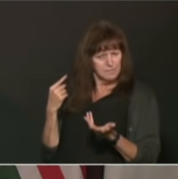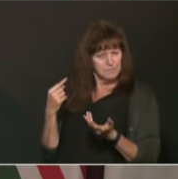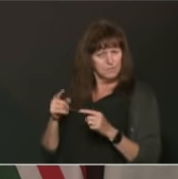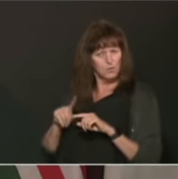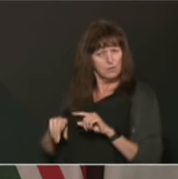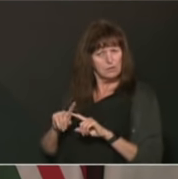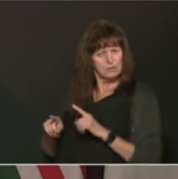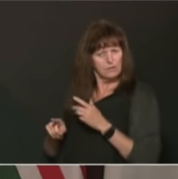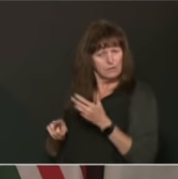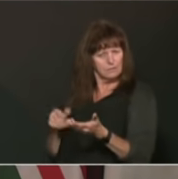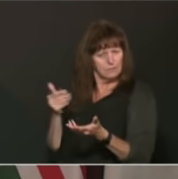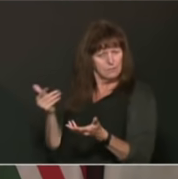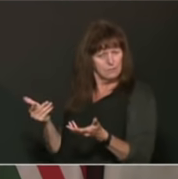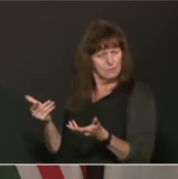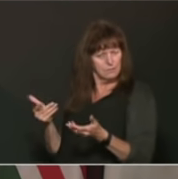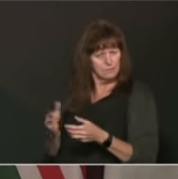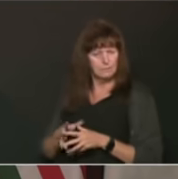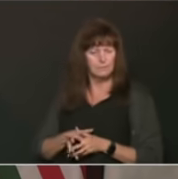are reacting?